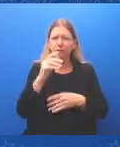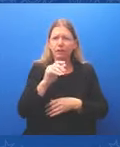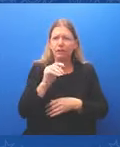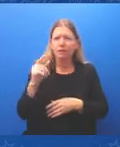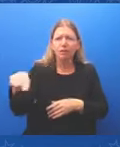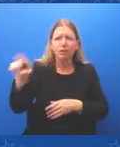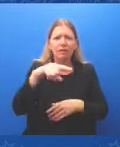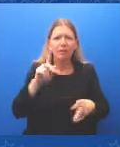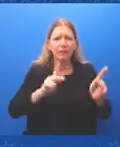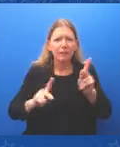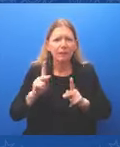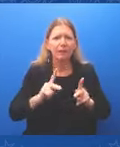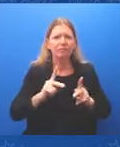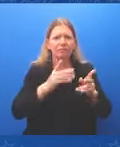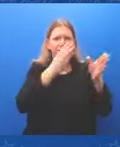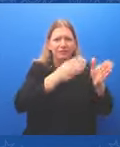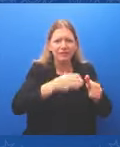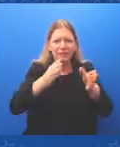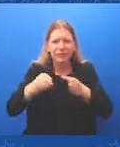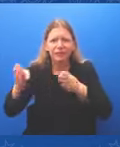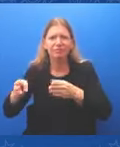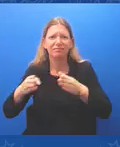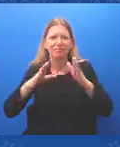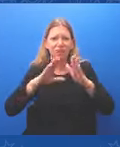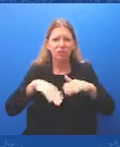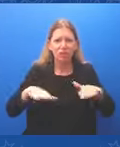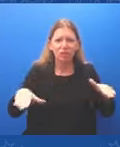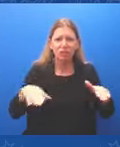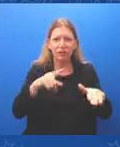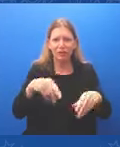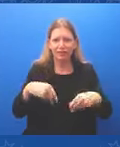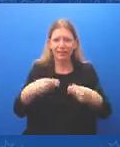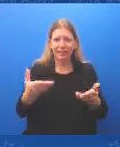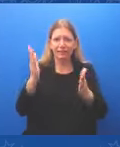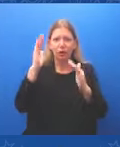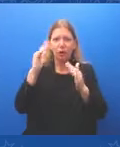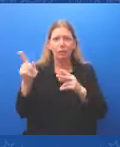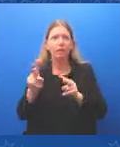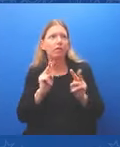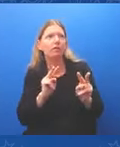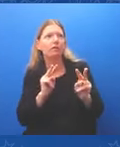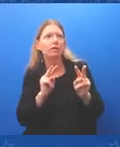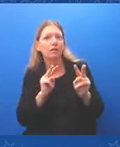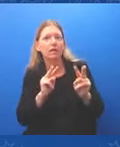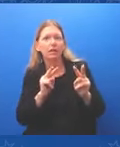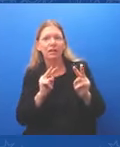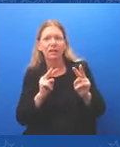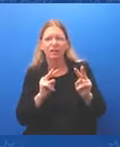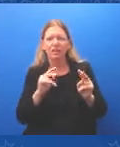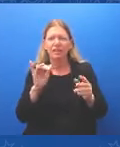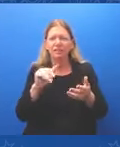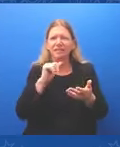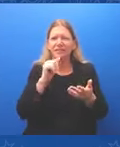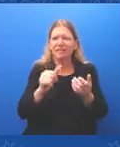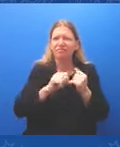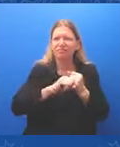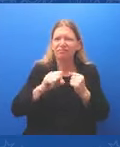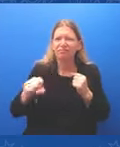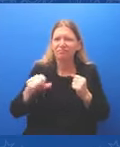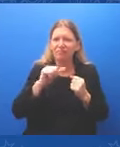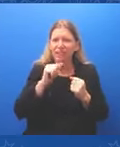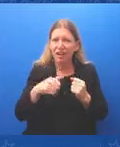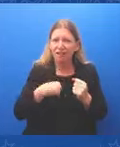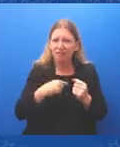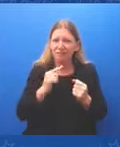children you've all given hope to. It's not hyperbole. I'm being deadly earnest. Think about what you've done and what you continue to